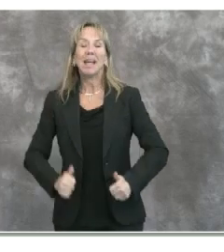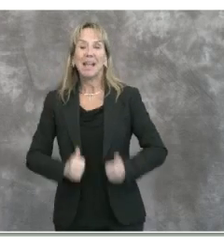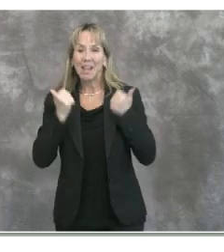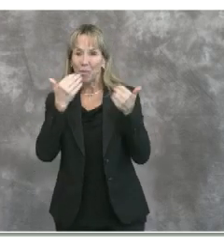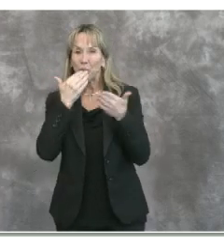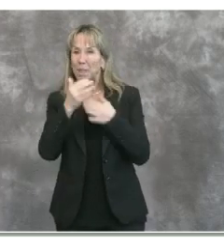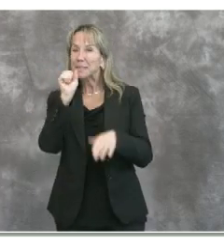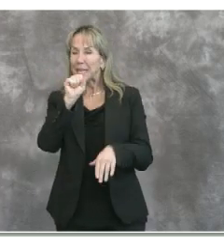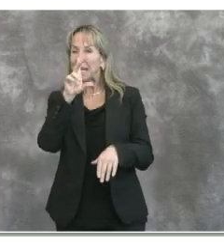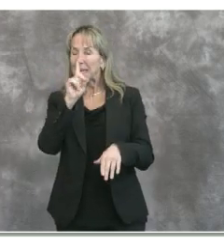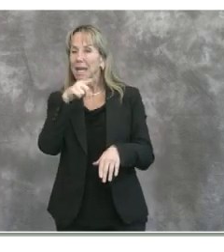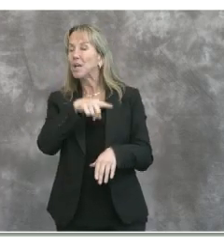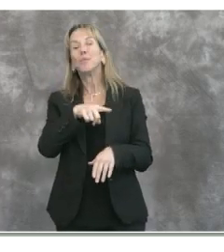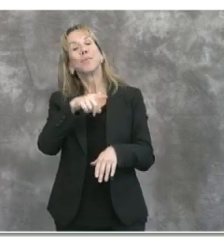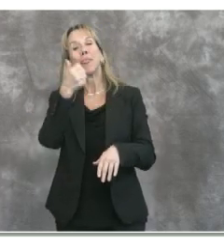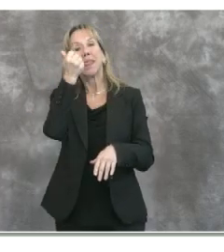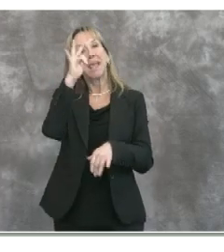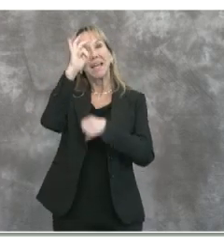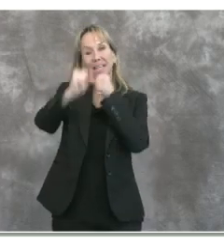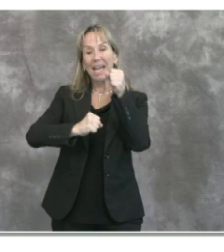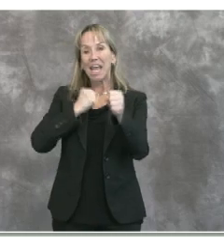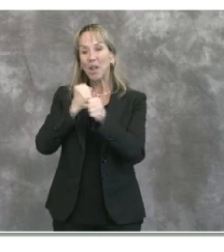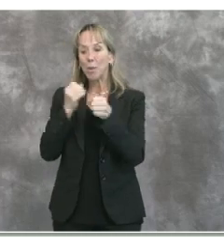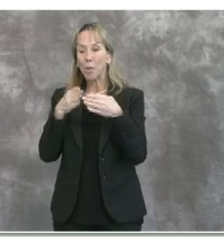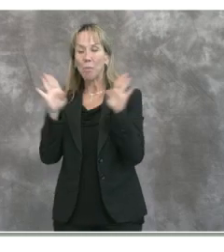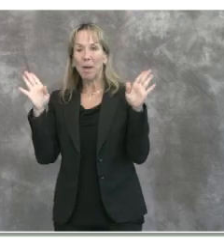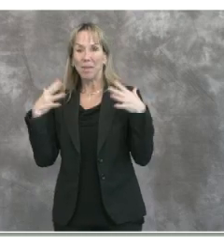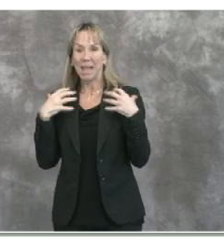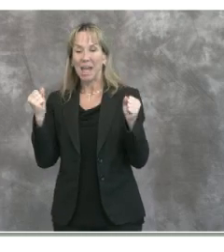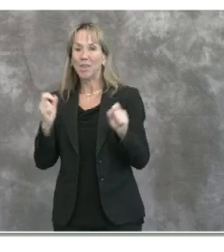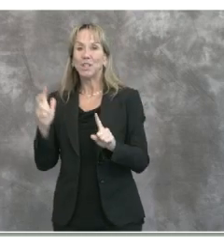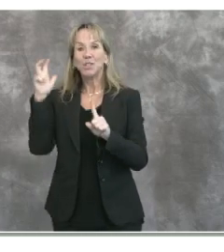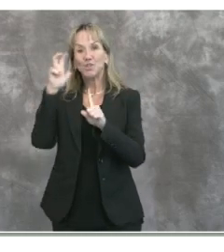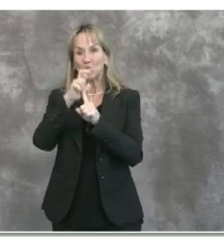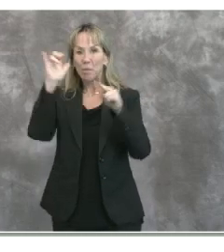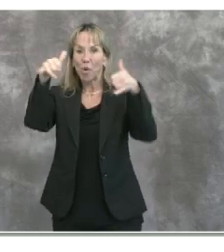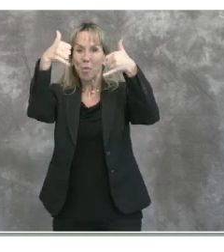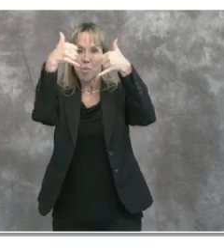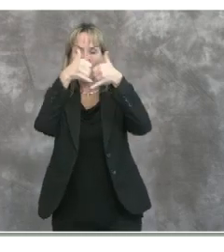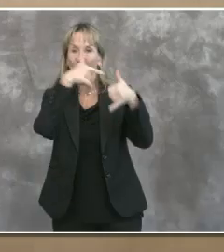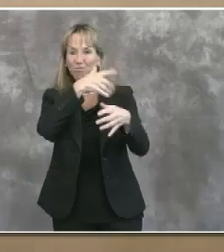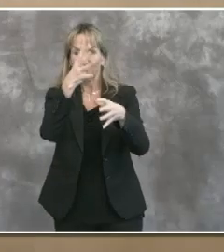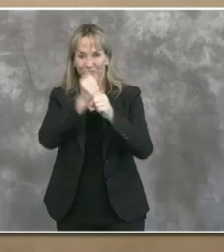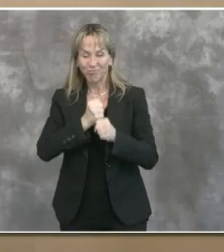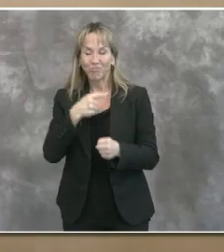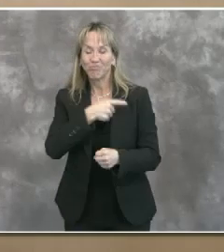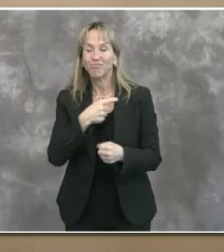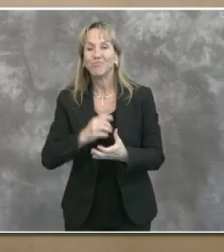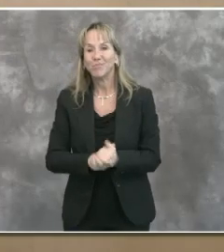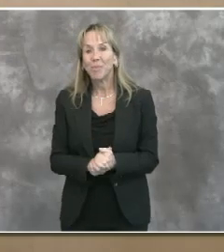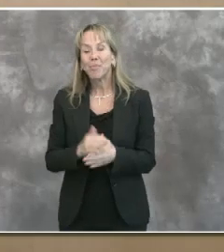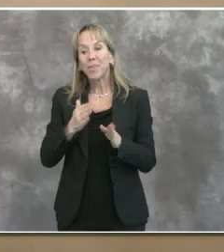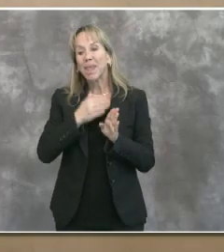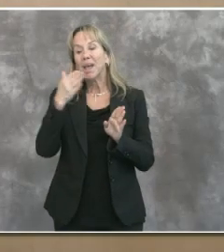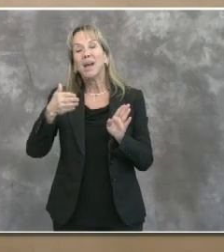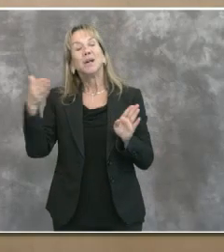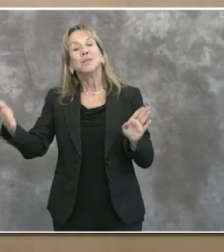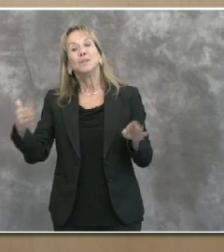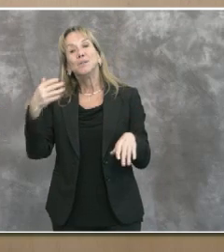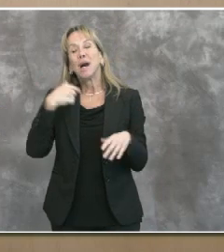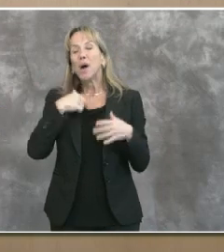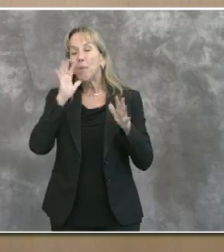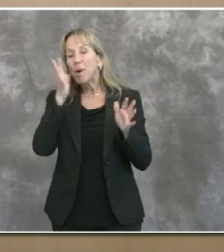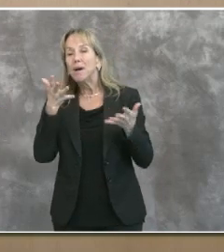San Diego 19th Annual Public Health Champion Award recipient. Over the next 2 days, I will announce